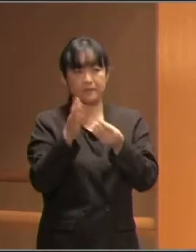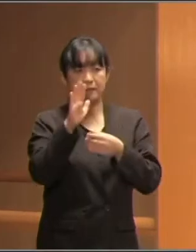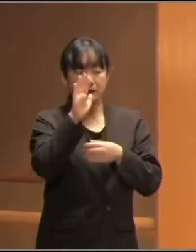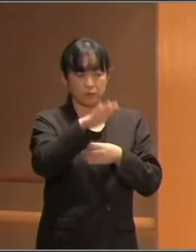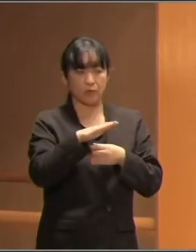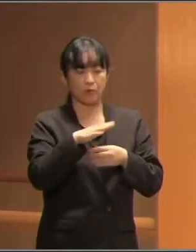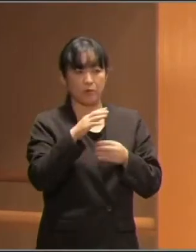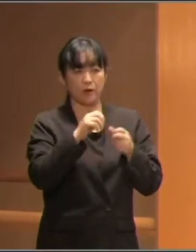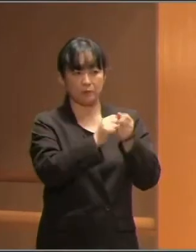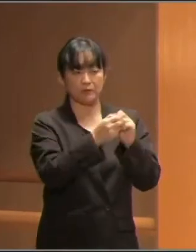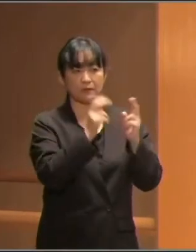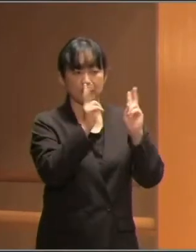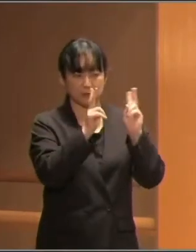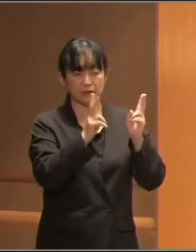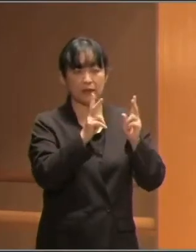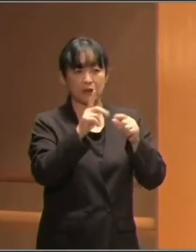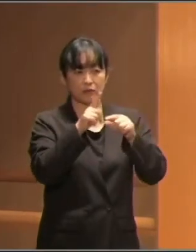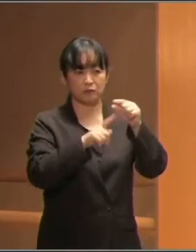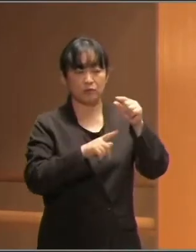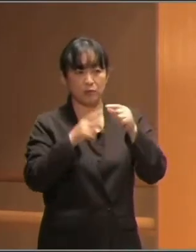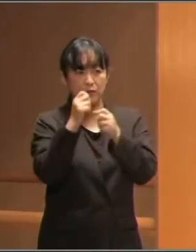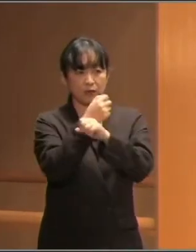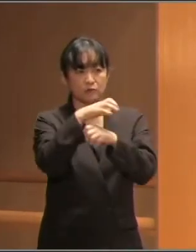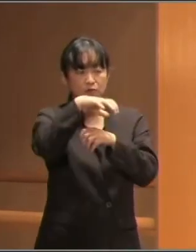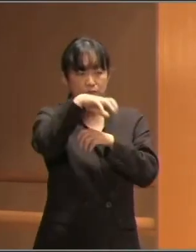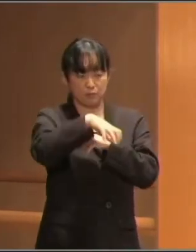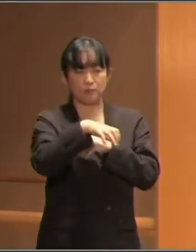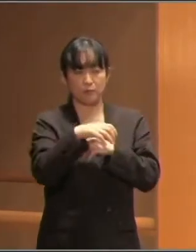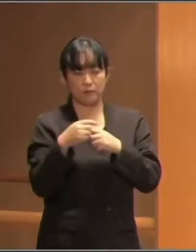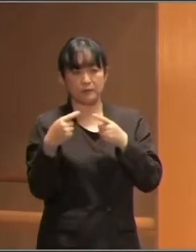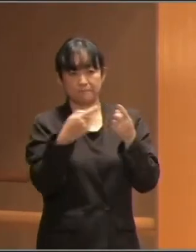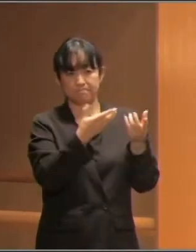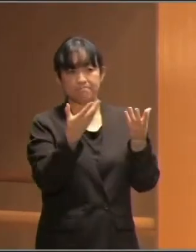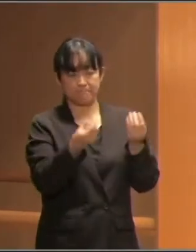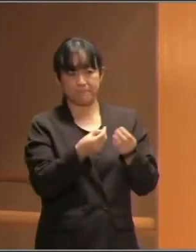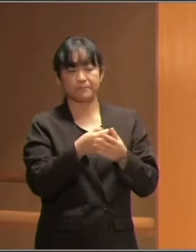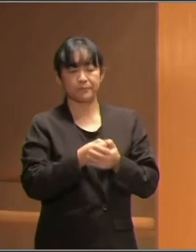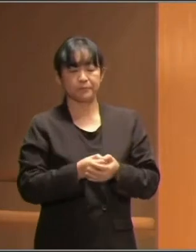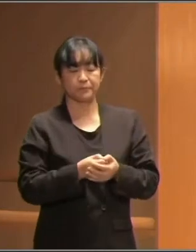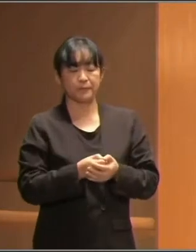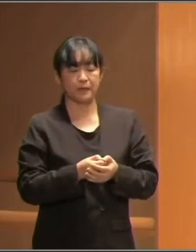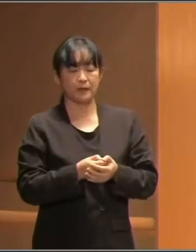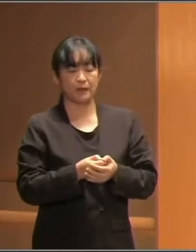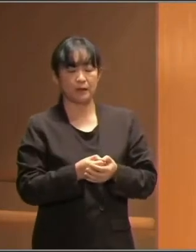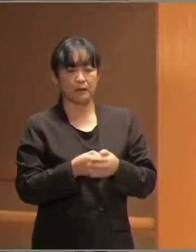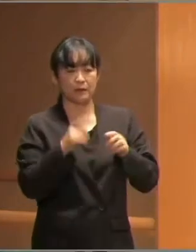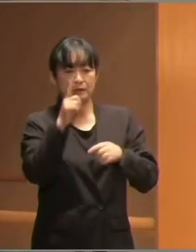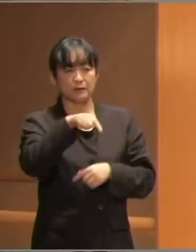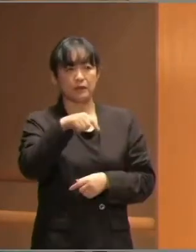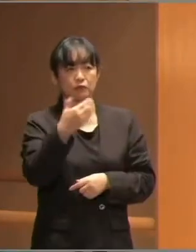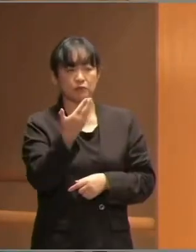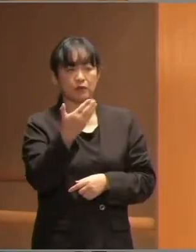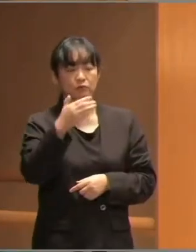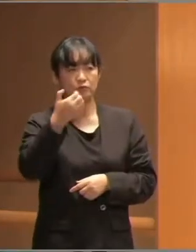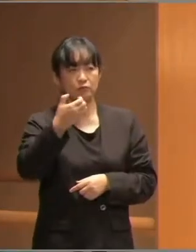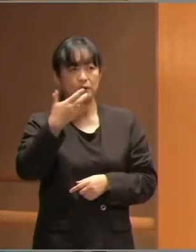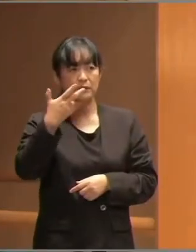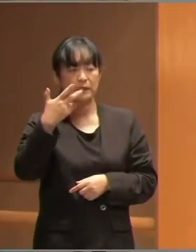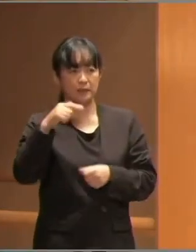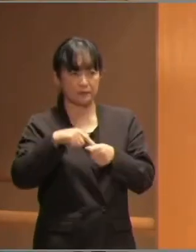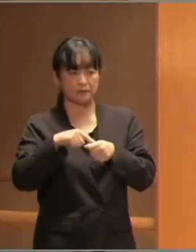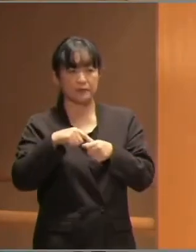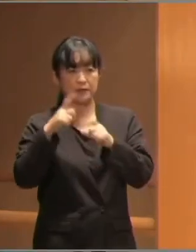master's degrees and joined Toyota Central R&D Labs. In 1997, he